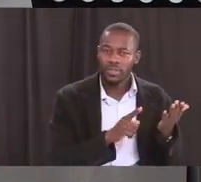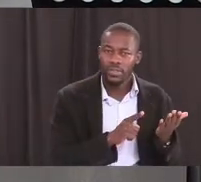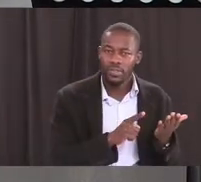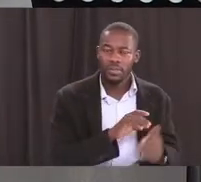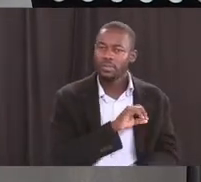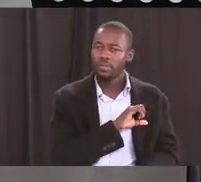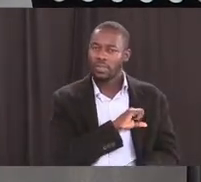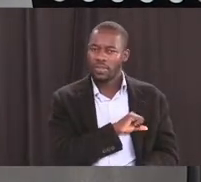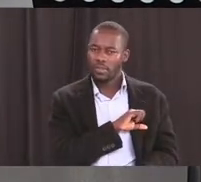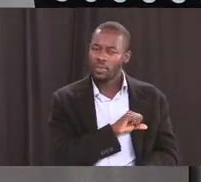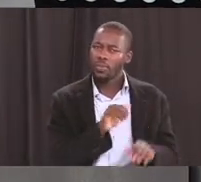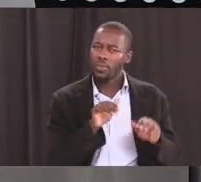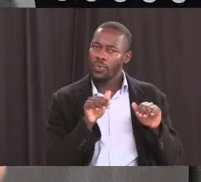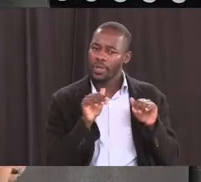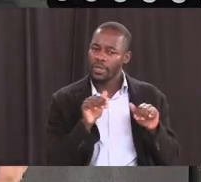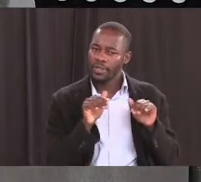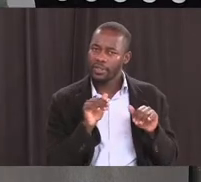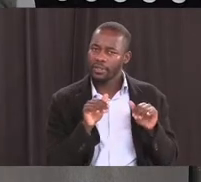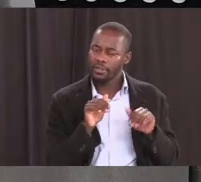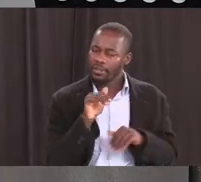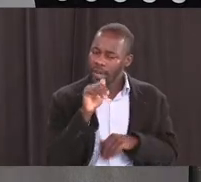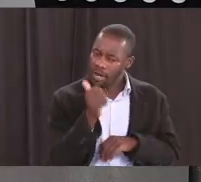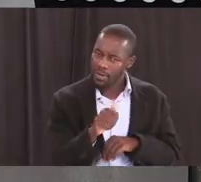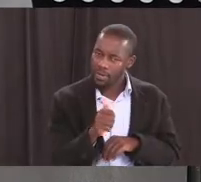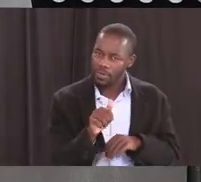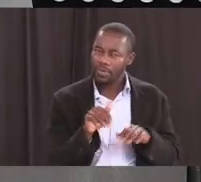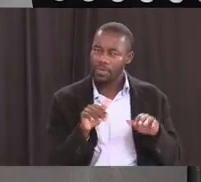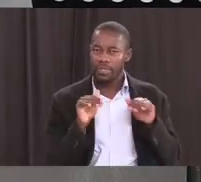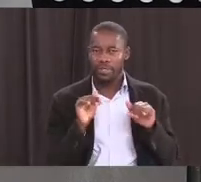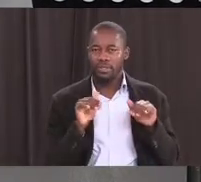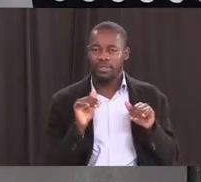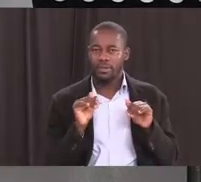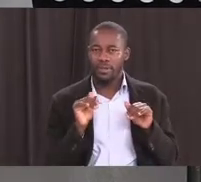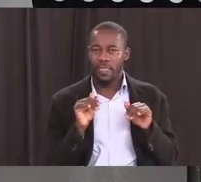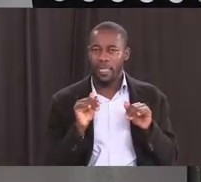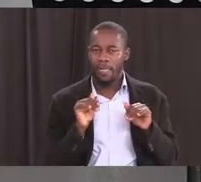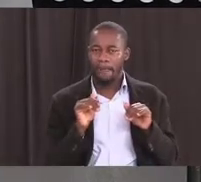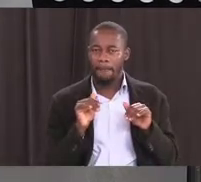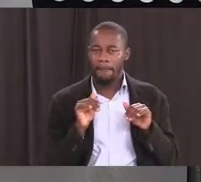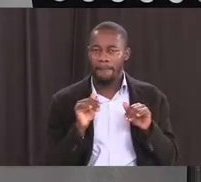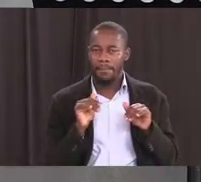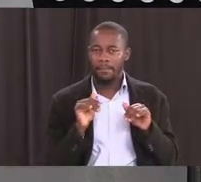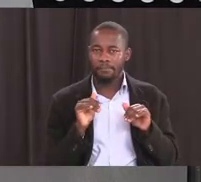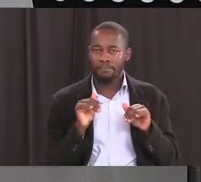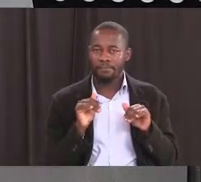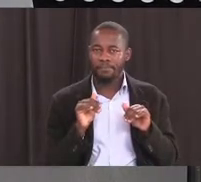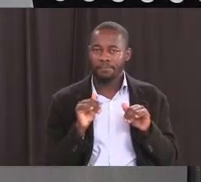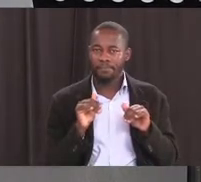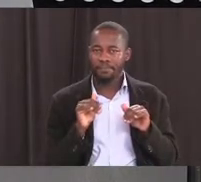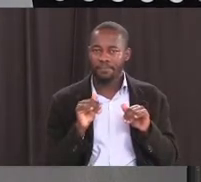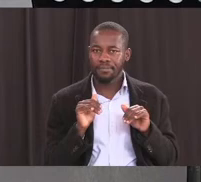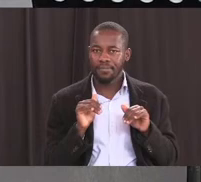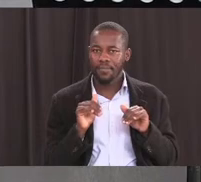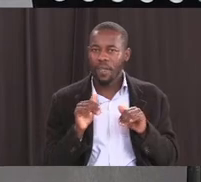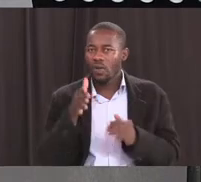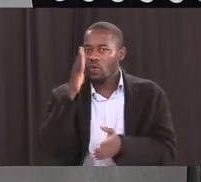Him and his associates could have said, well, you know what, guys? Since God isn't leading us north, he's not leading us south, we don't have any direction,